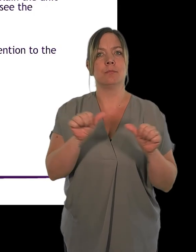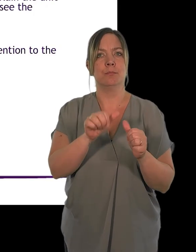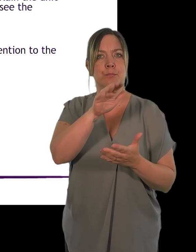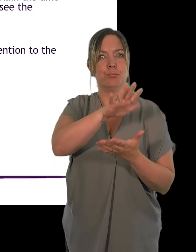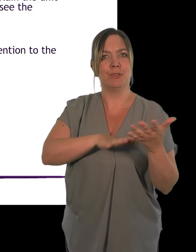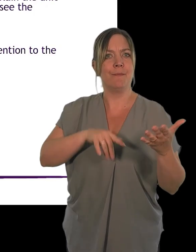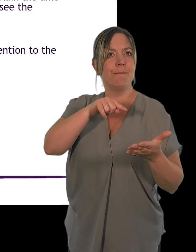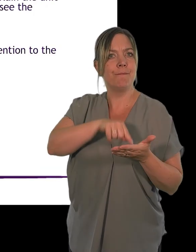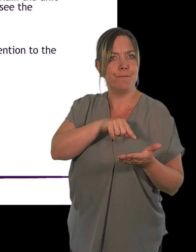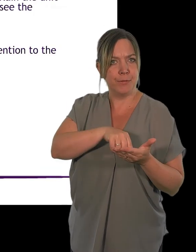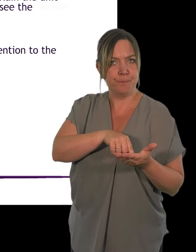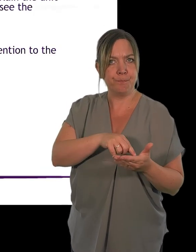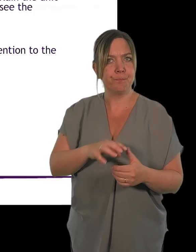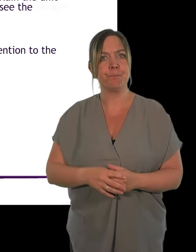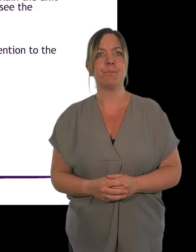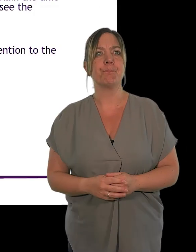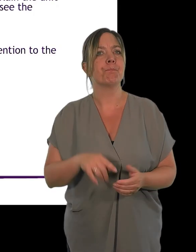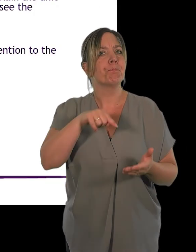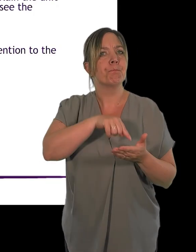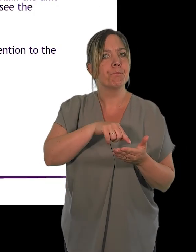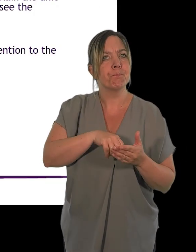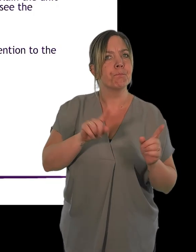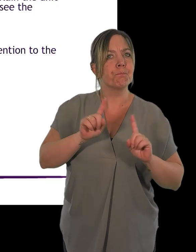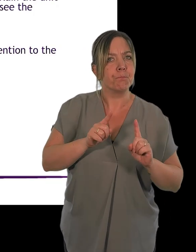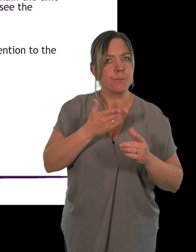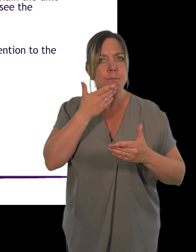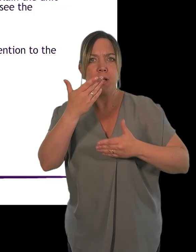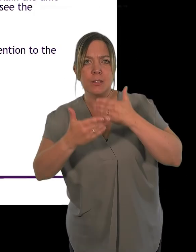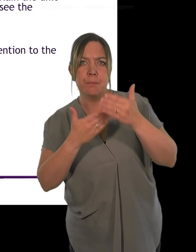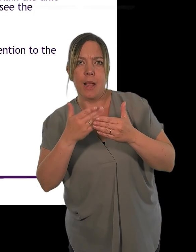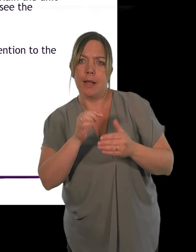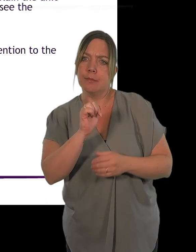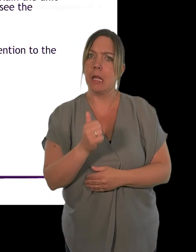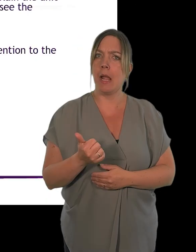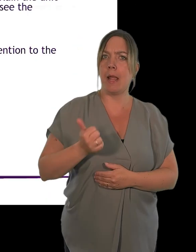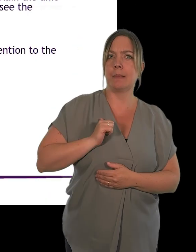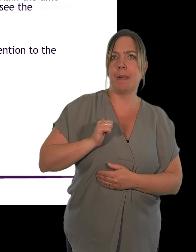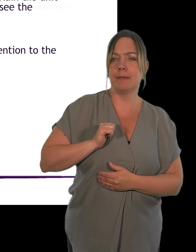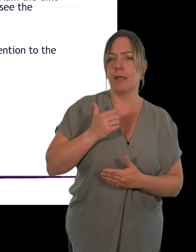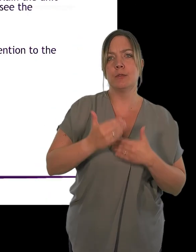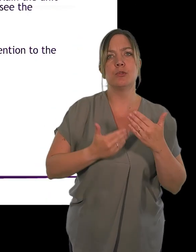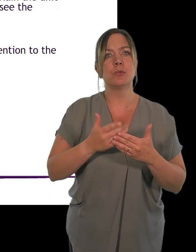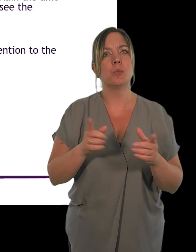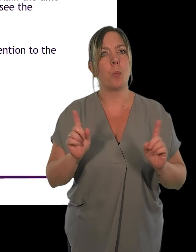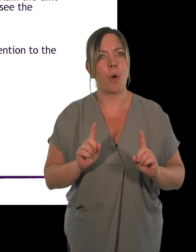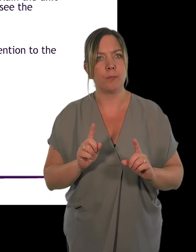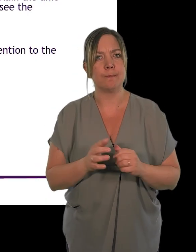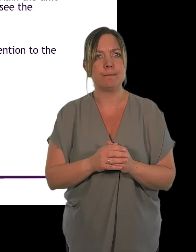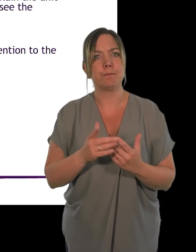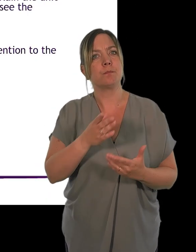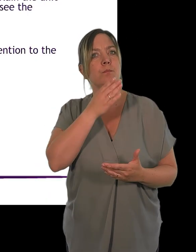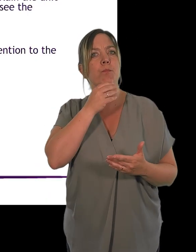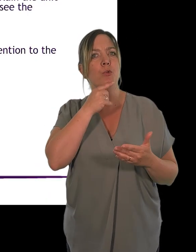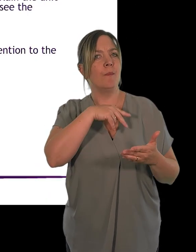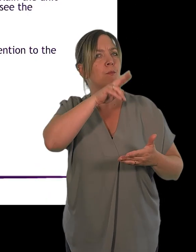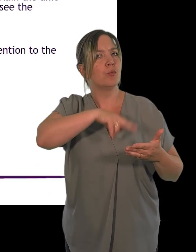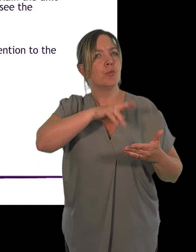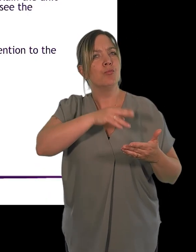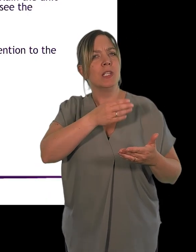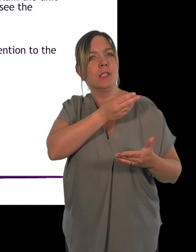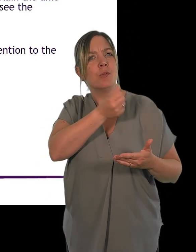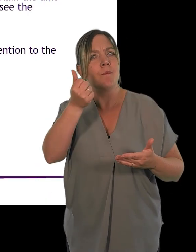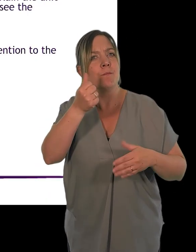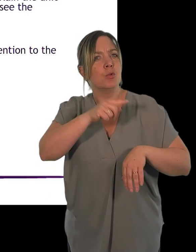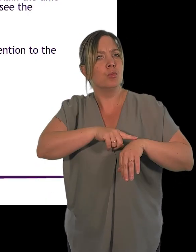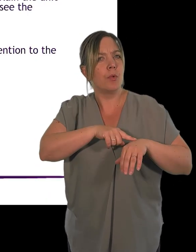to read over this a few times to ensure you have a clear understanding of the assessment requirements. It's